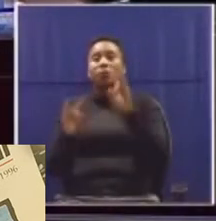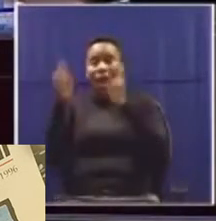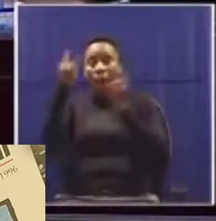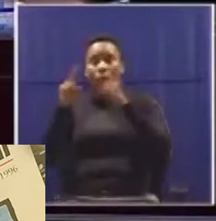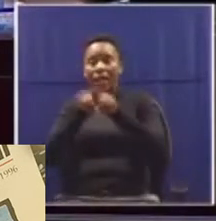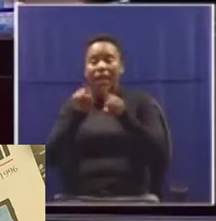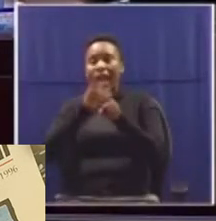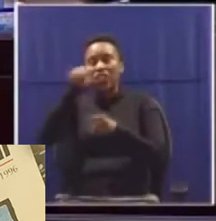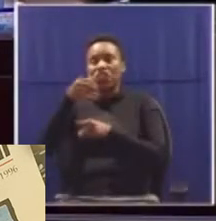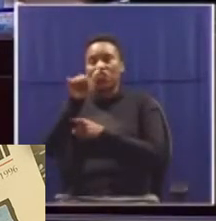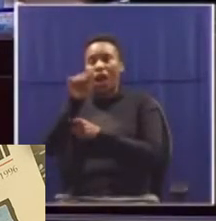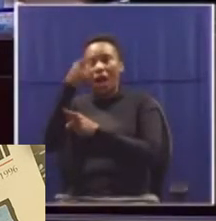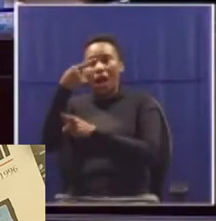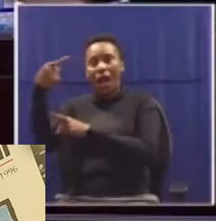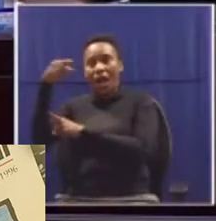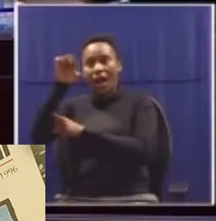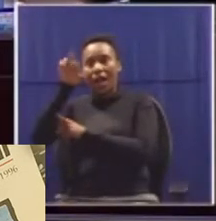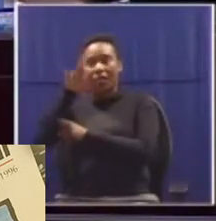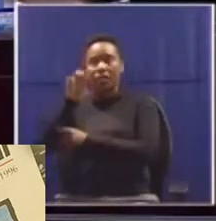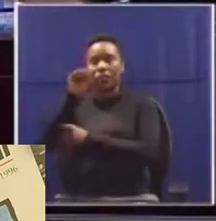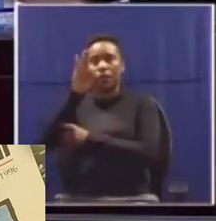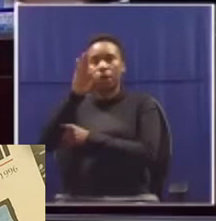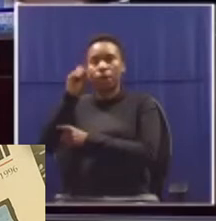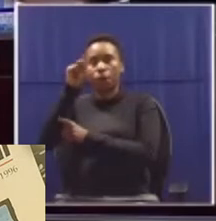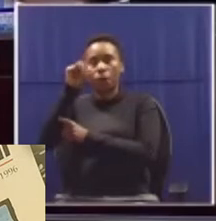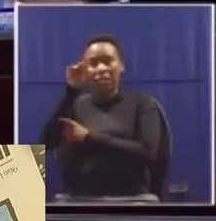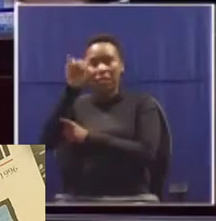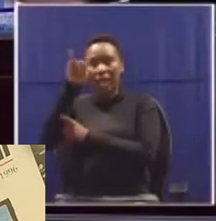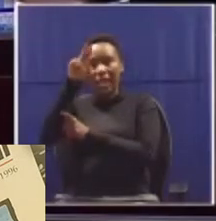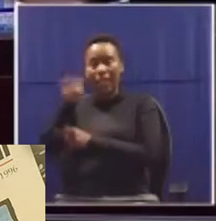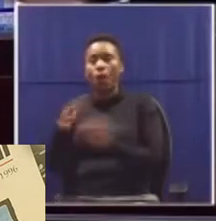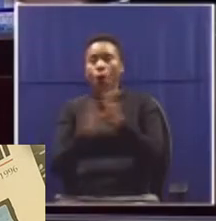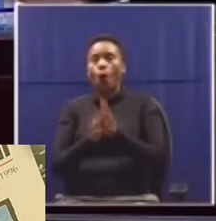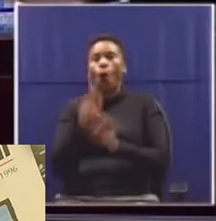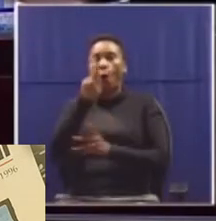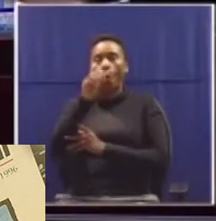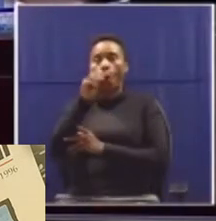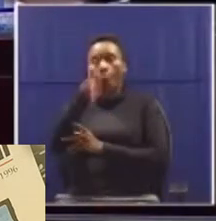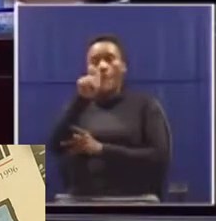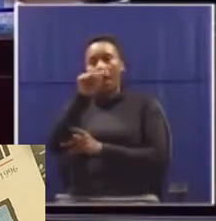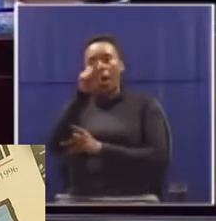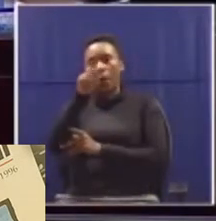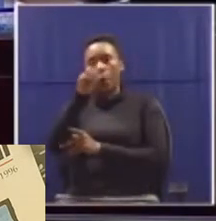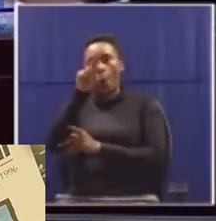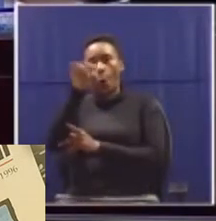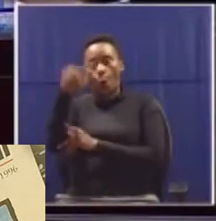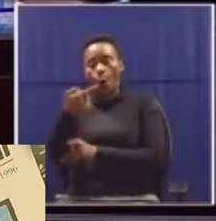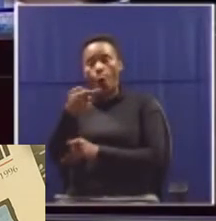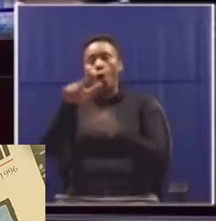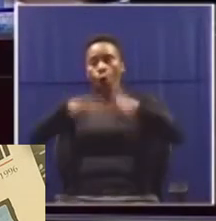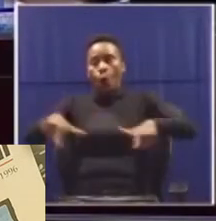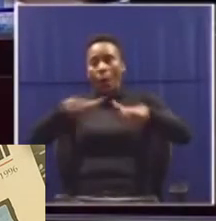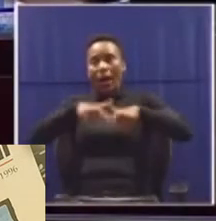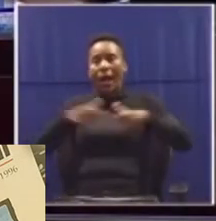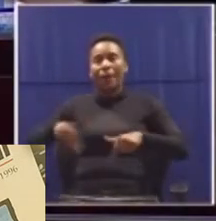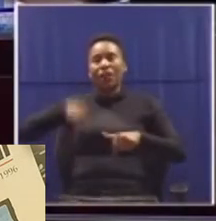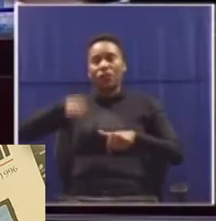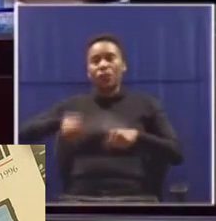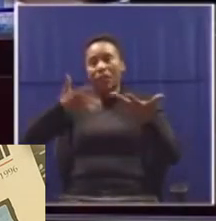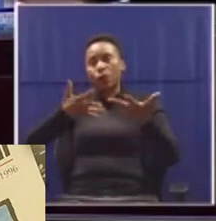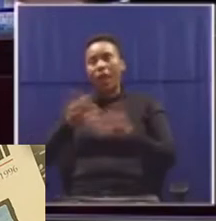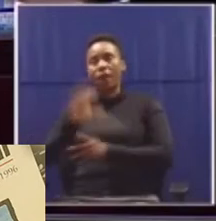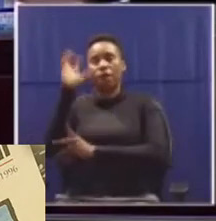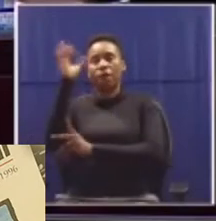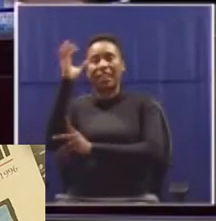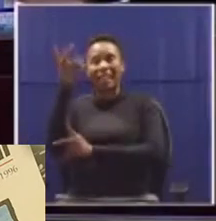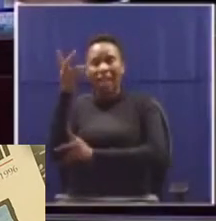and all the other eight tongues of the kopanong local municipality in the free state where access to an